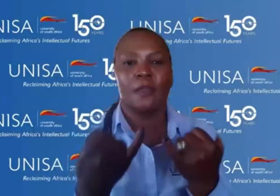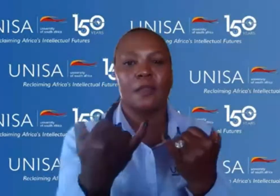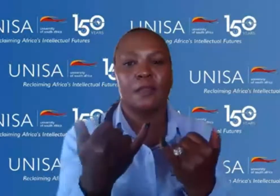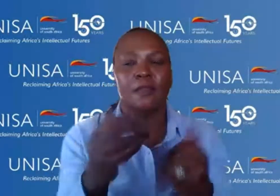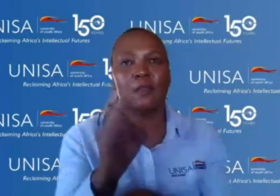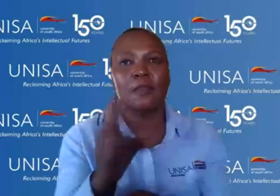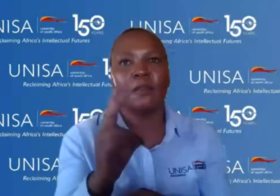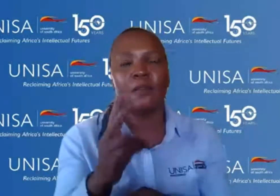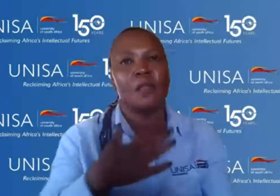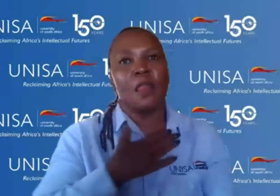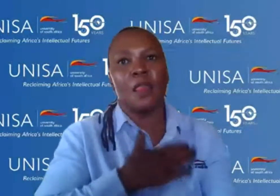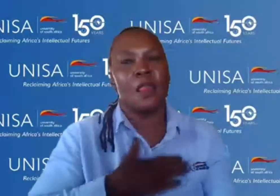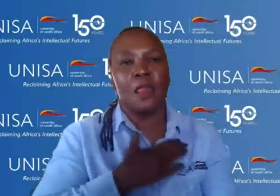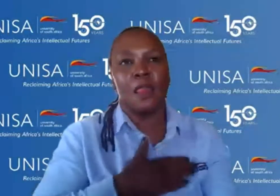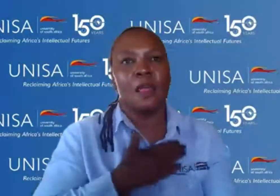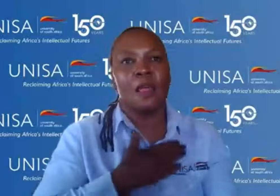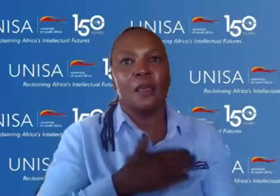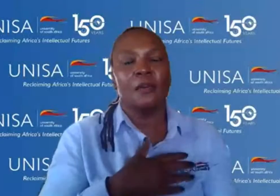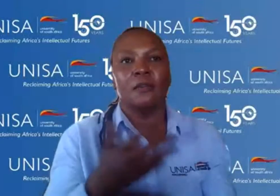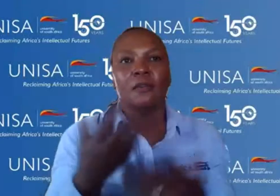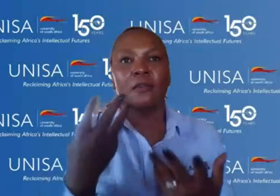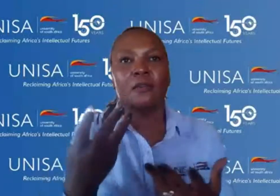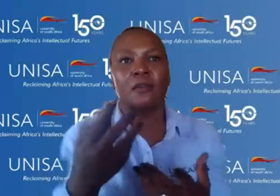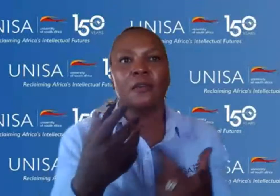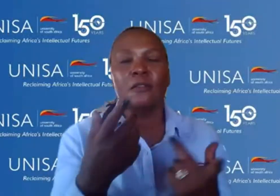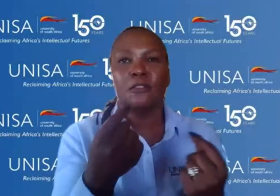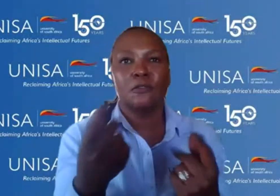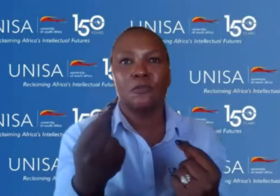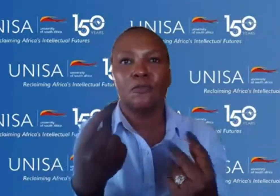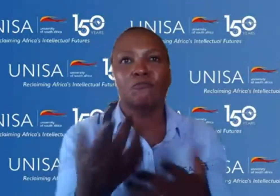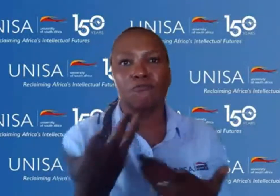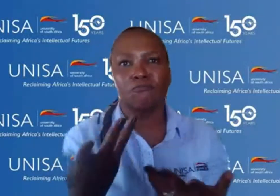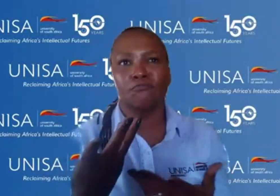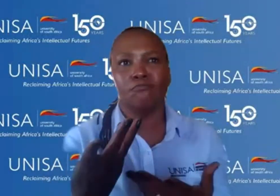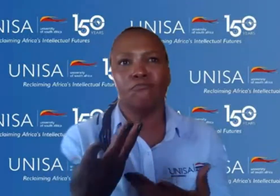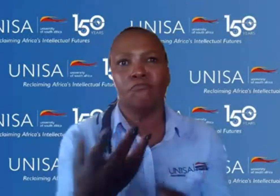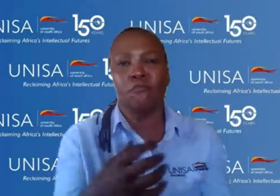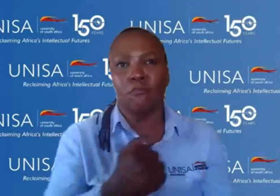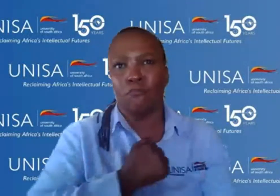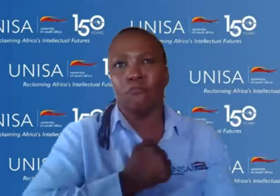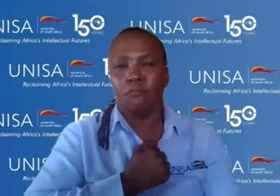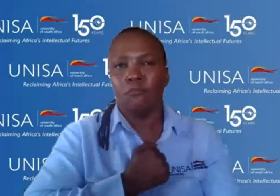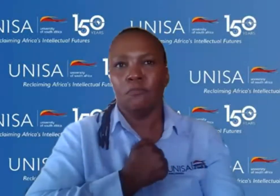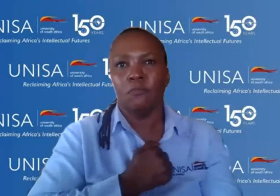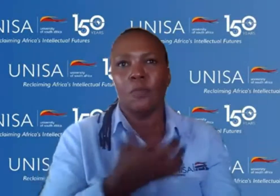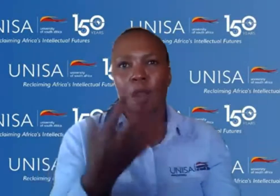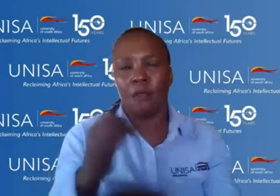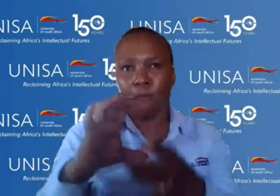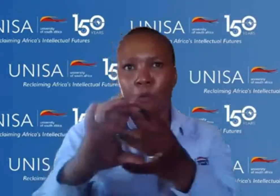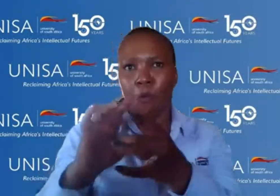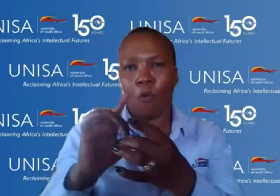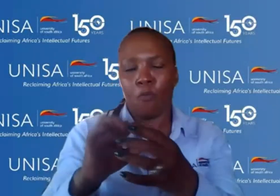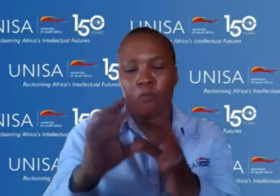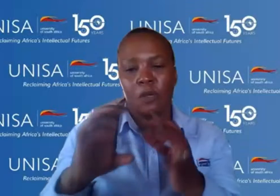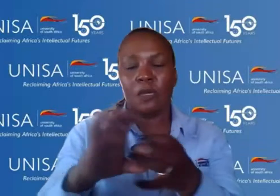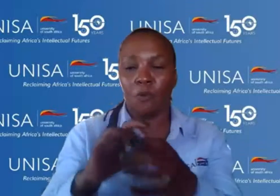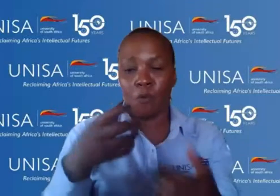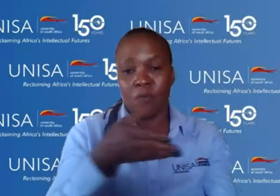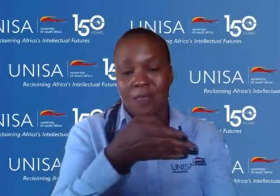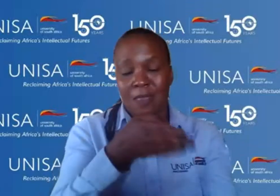feel that they do belong and they do have a home in Oxford.